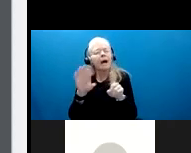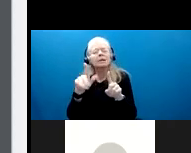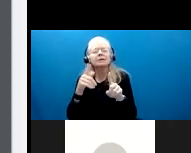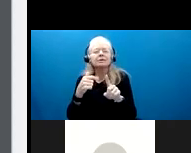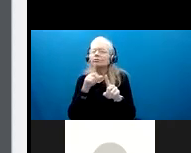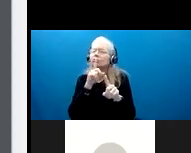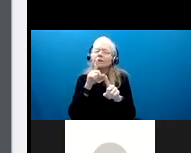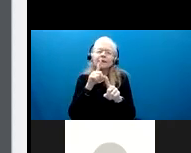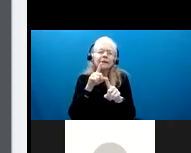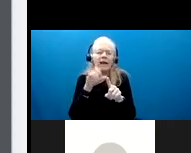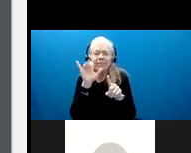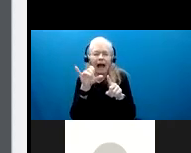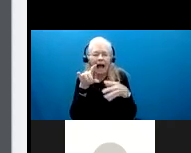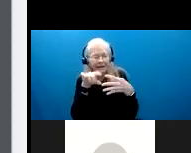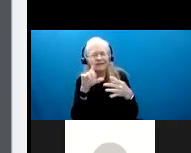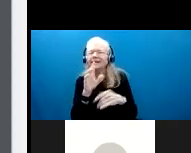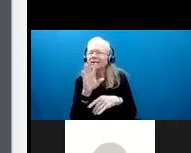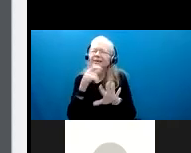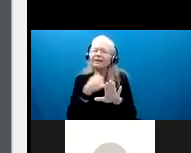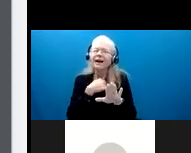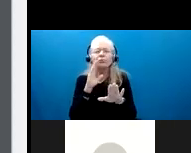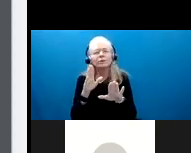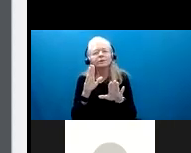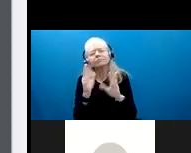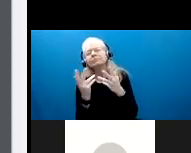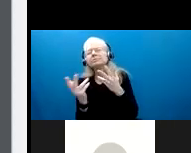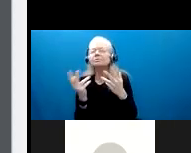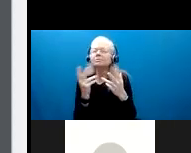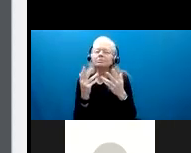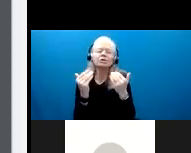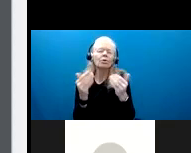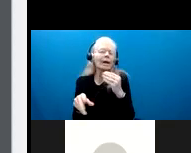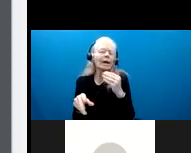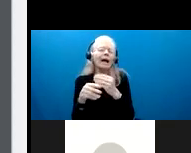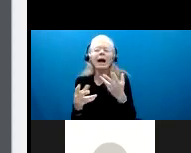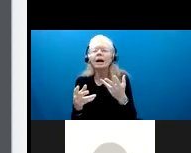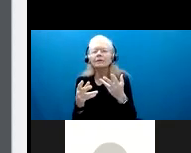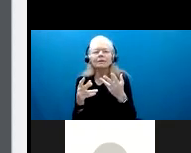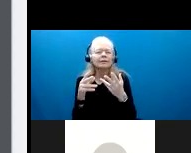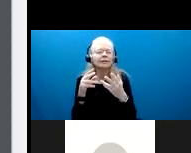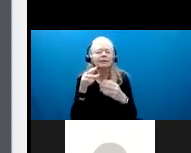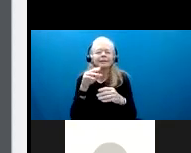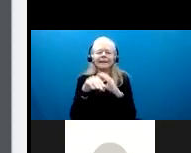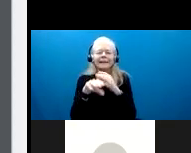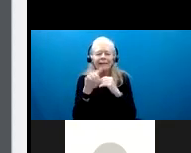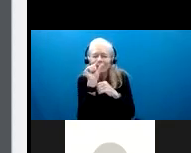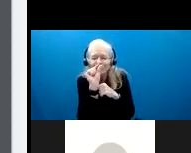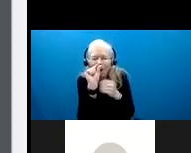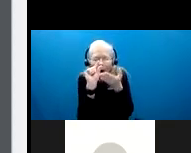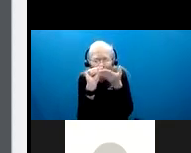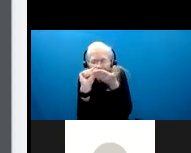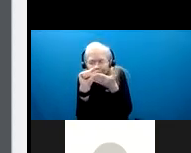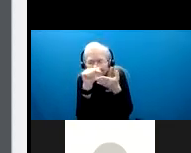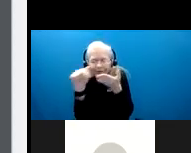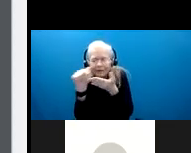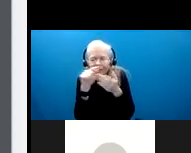fine print also and just have this, I mean, it's just good policy, do it as a matter of course. This ADUs are not going to